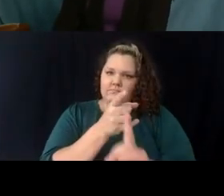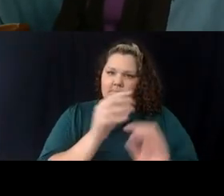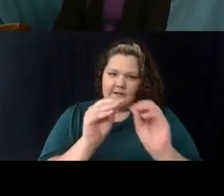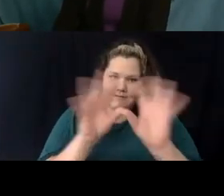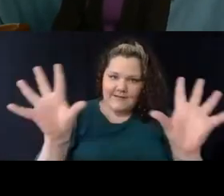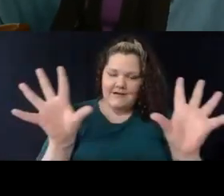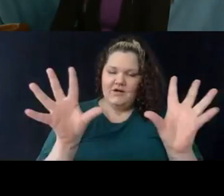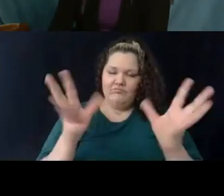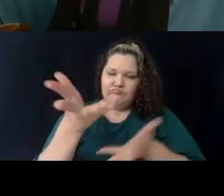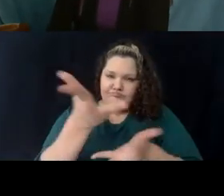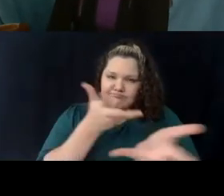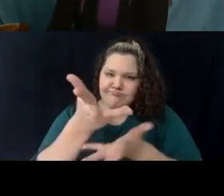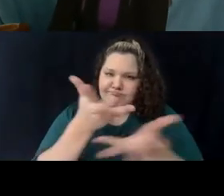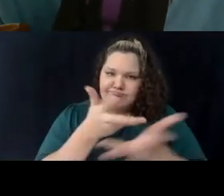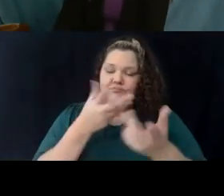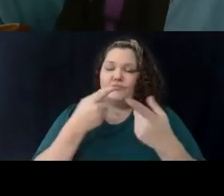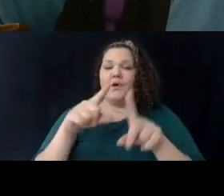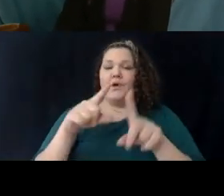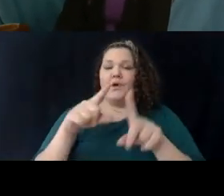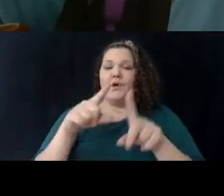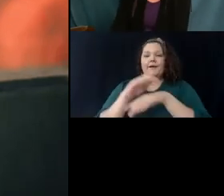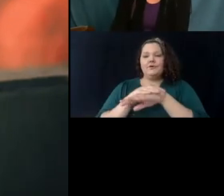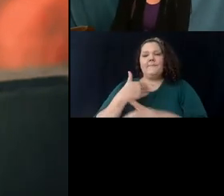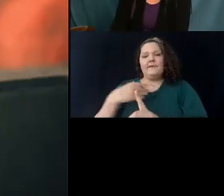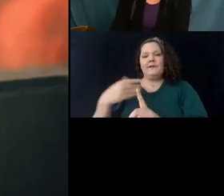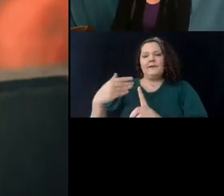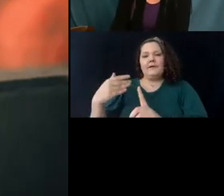American Sign Language is typically much more direct and to the point.